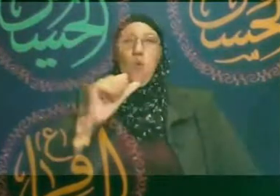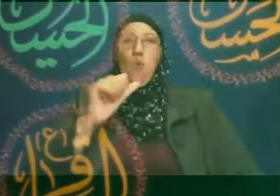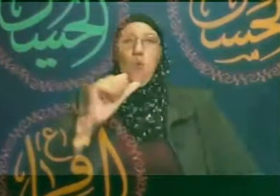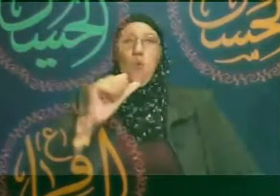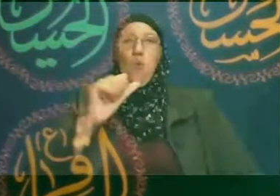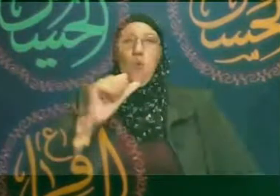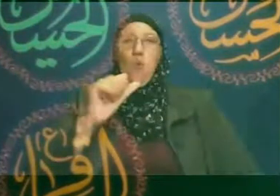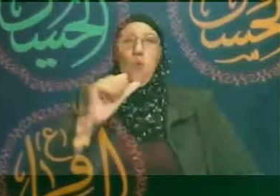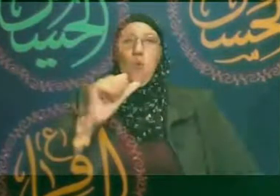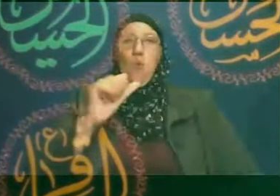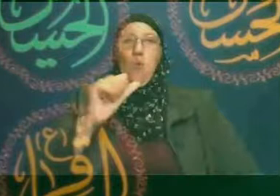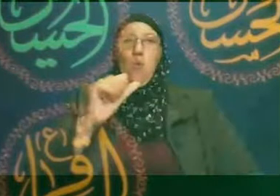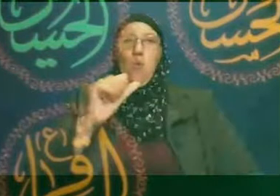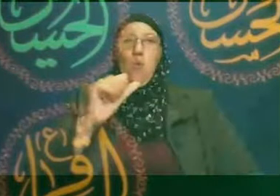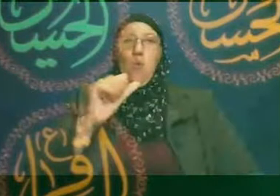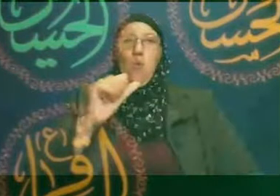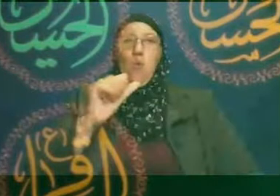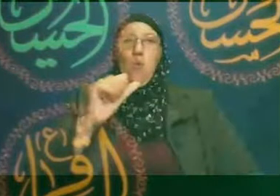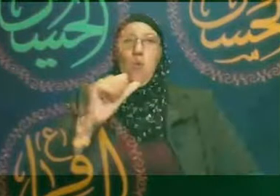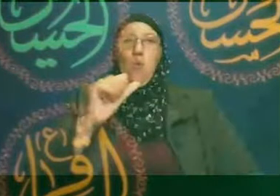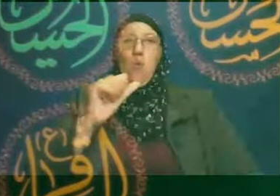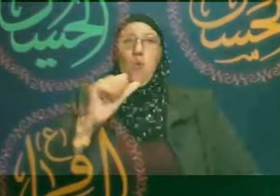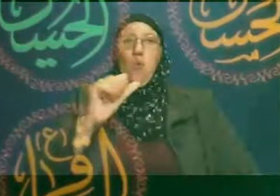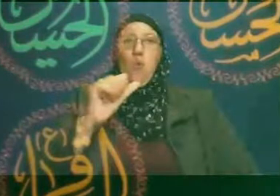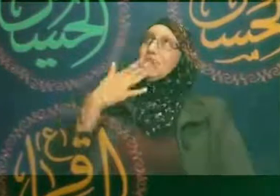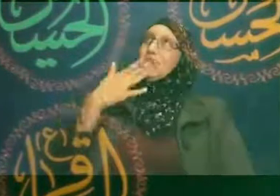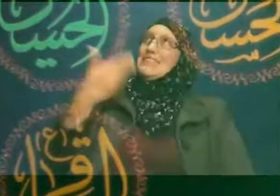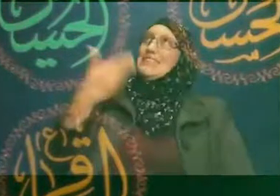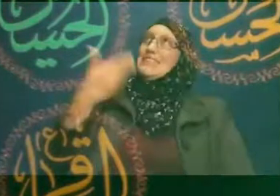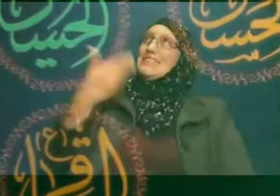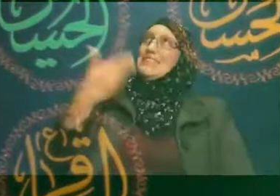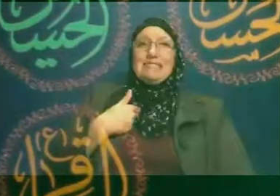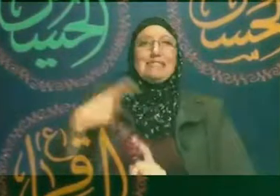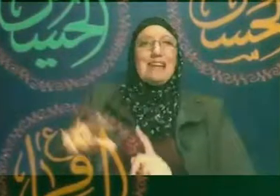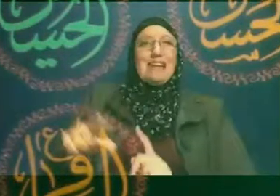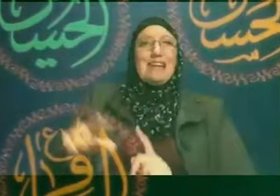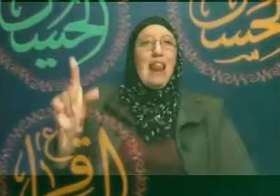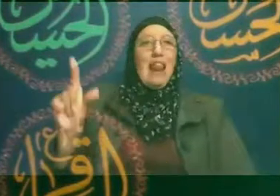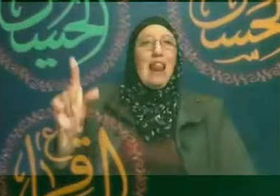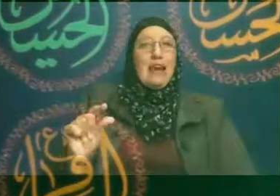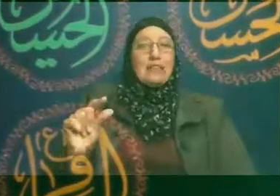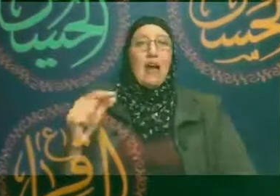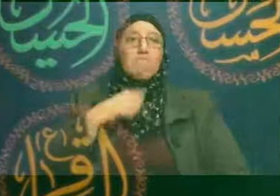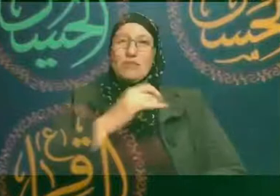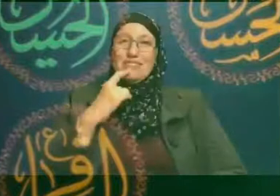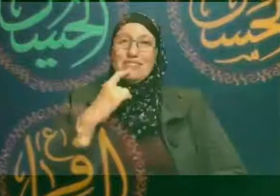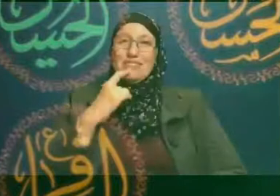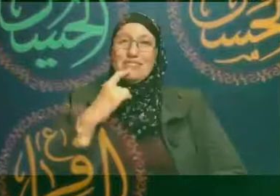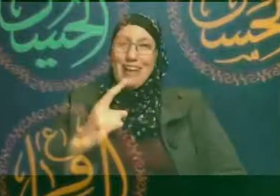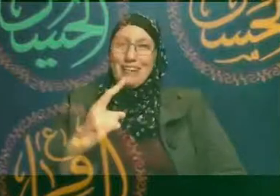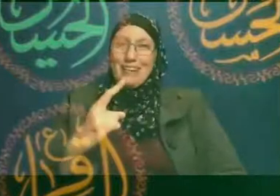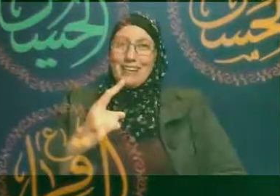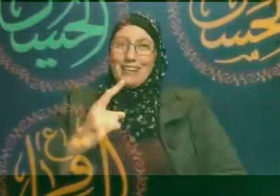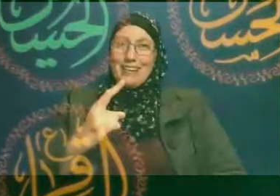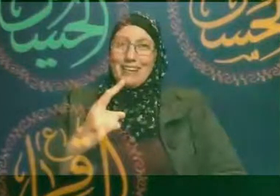would utter it and you would sing it as well. I mentioned this and I pray here, lest I forget the opportunity. Just before I come to